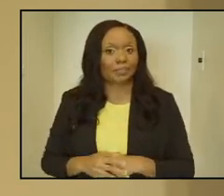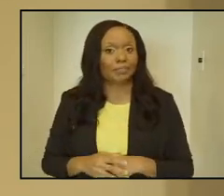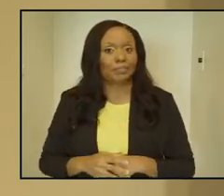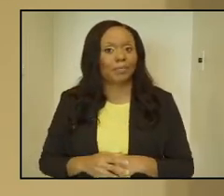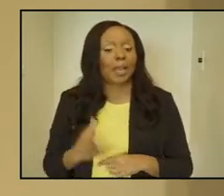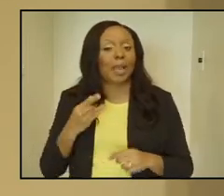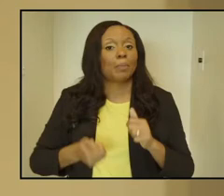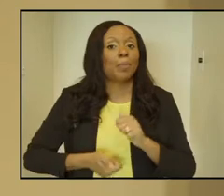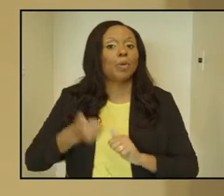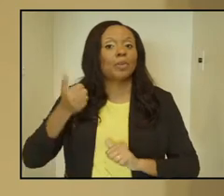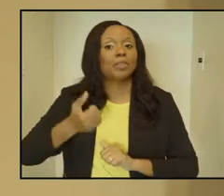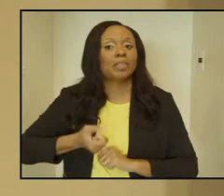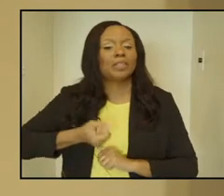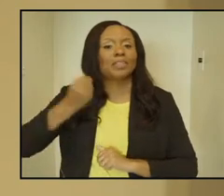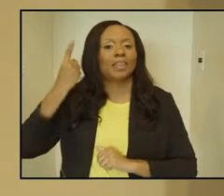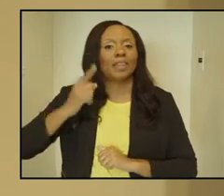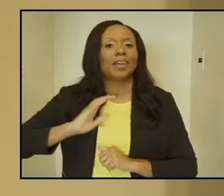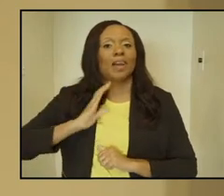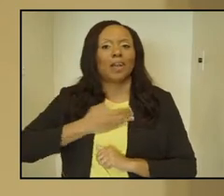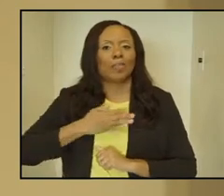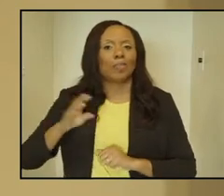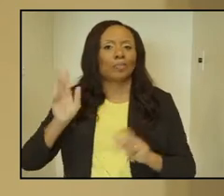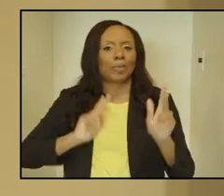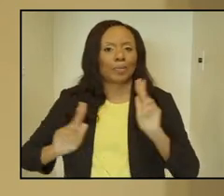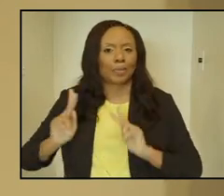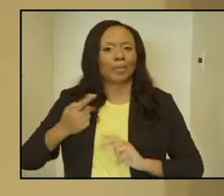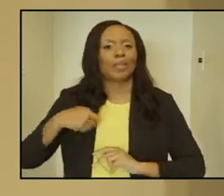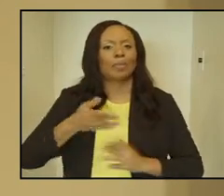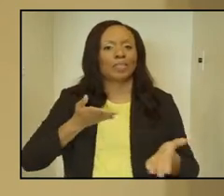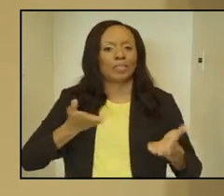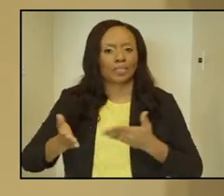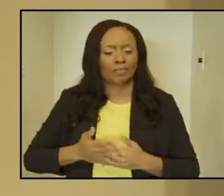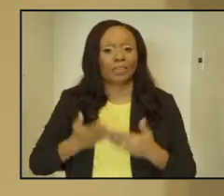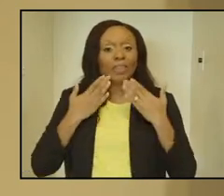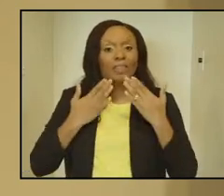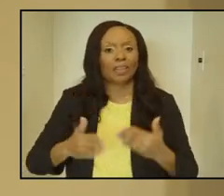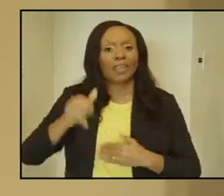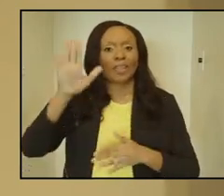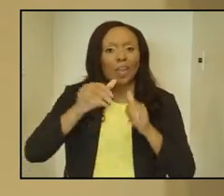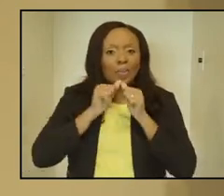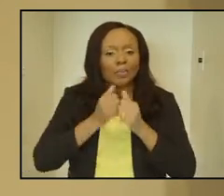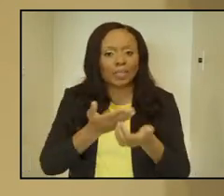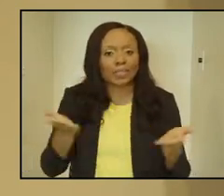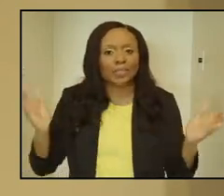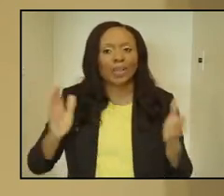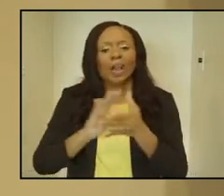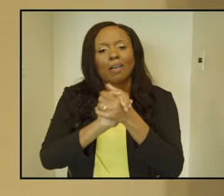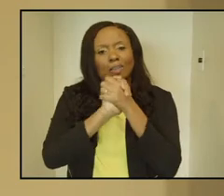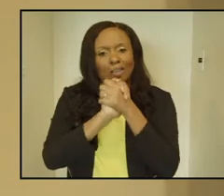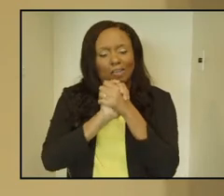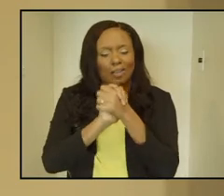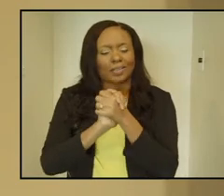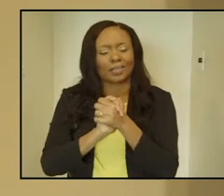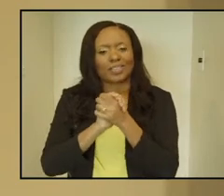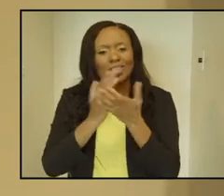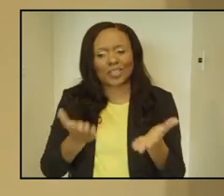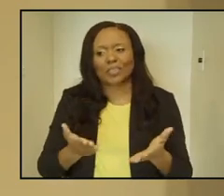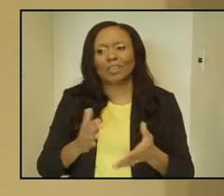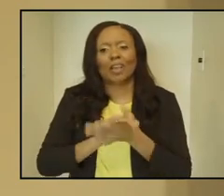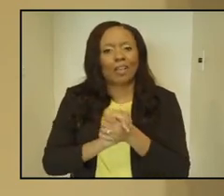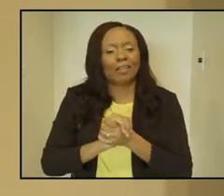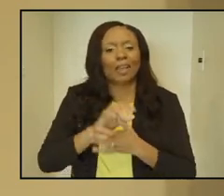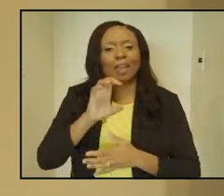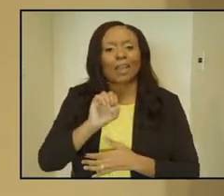else, conscious of the people whom we serve. Thank you, and God bless, and congratulations truly, truly, truly to Ernst &